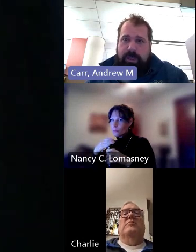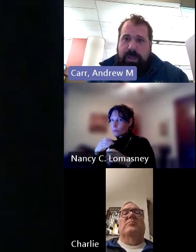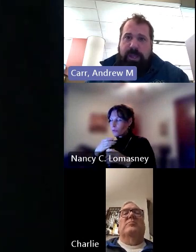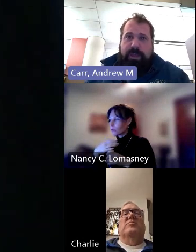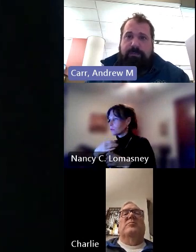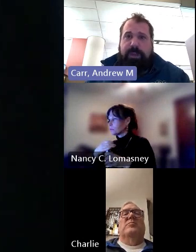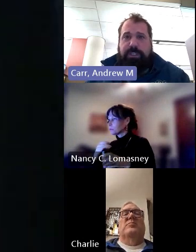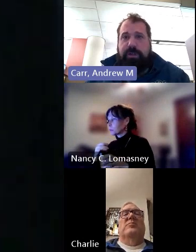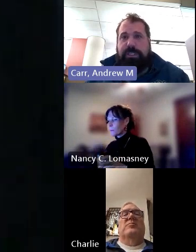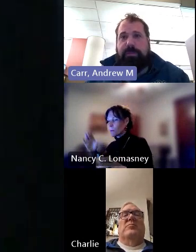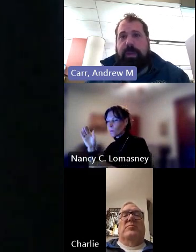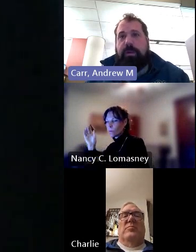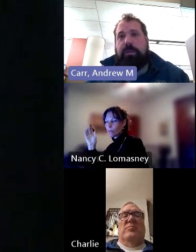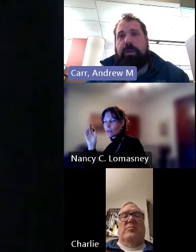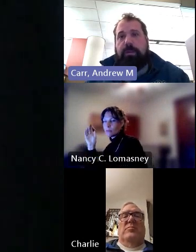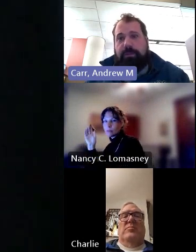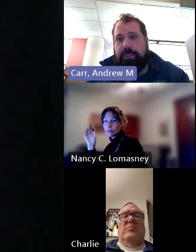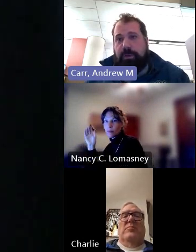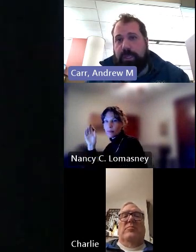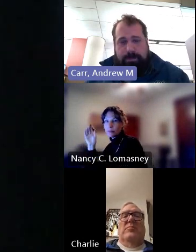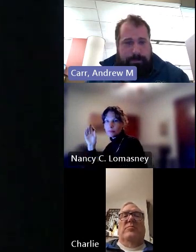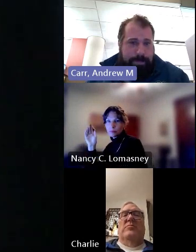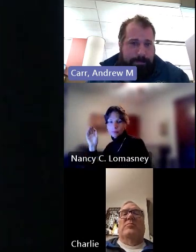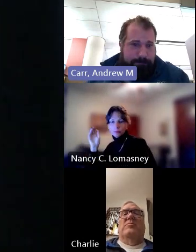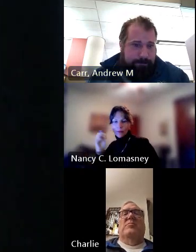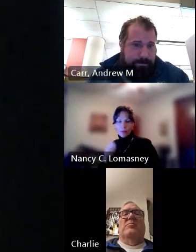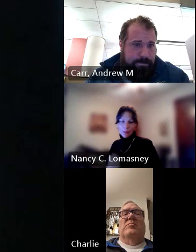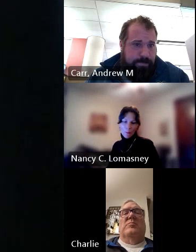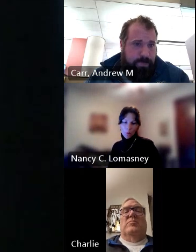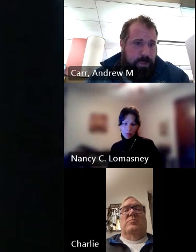speak. That feature is up there in the middle of your screen.